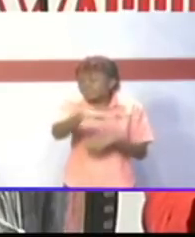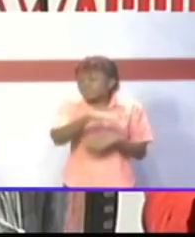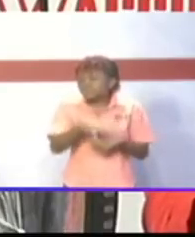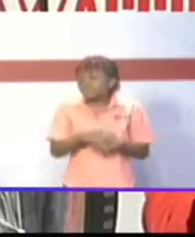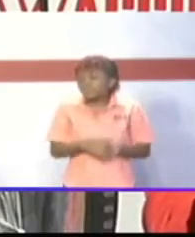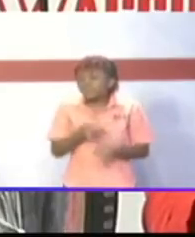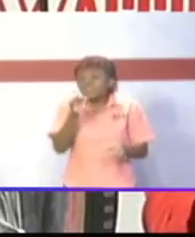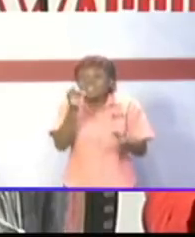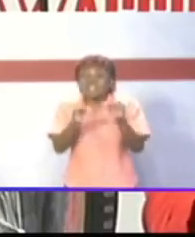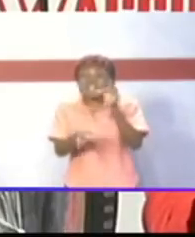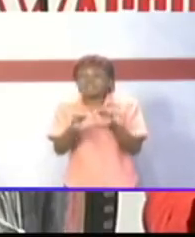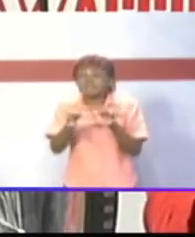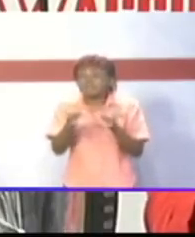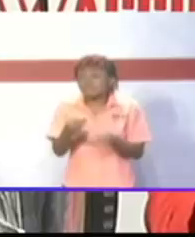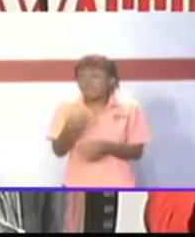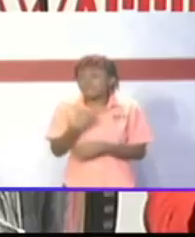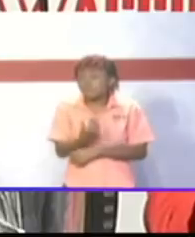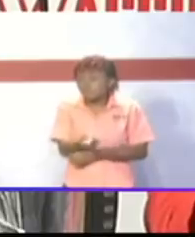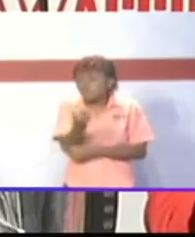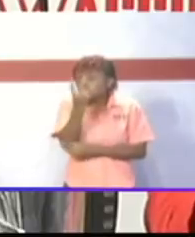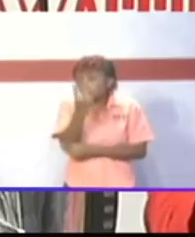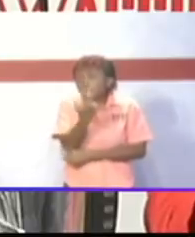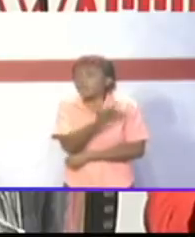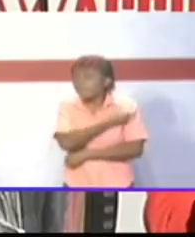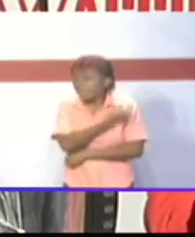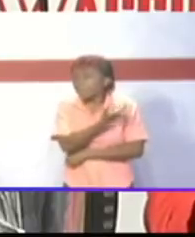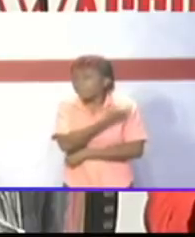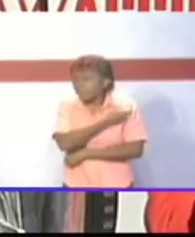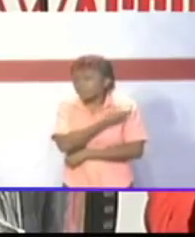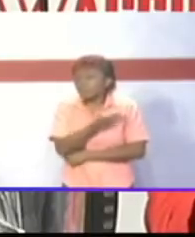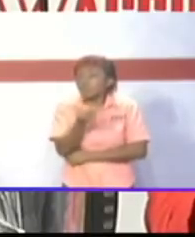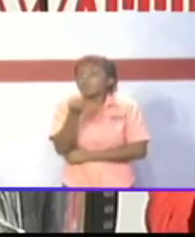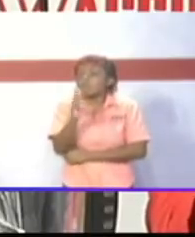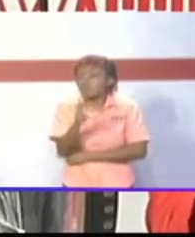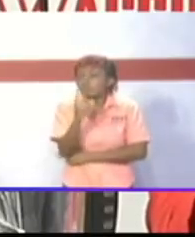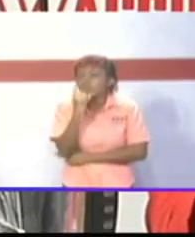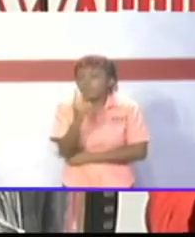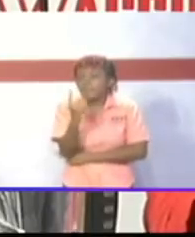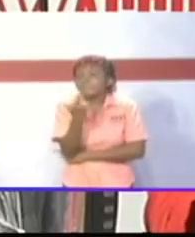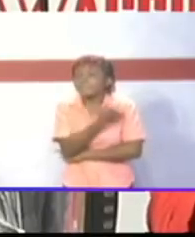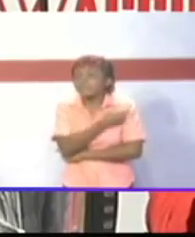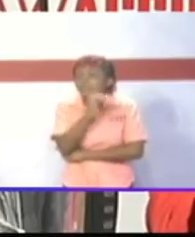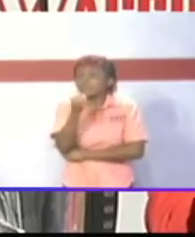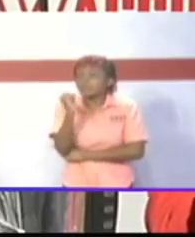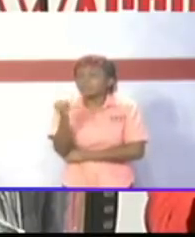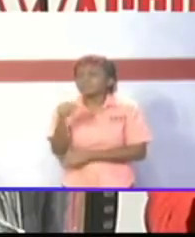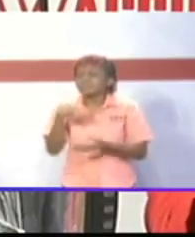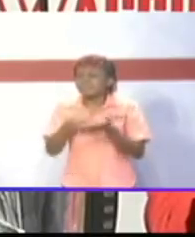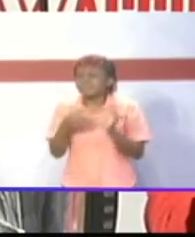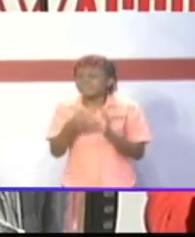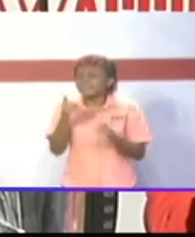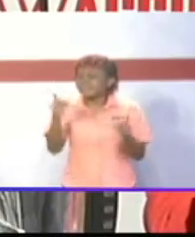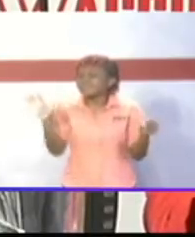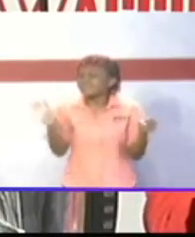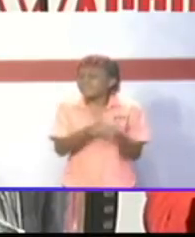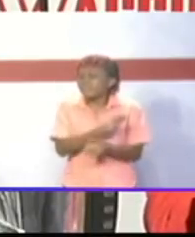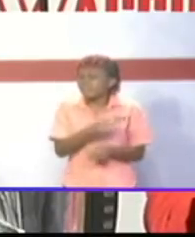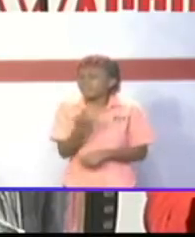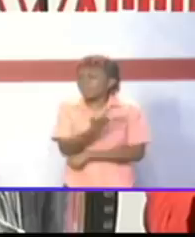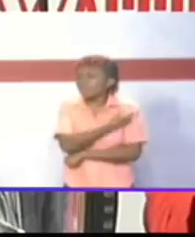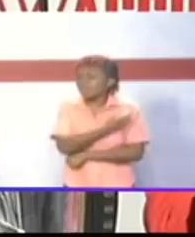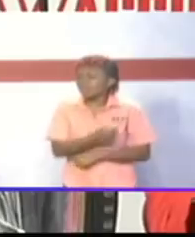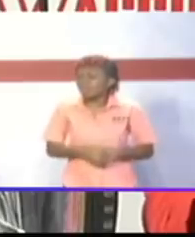any of the 2-dose vaccines or 1 dose of Johnson & Johnson, you are considered fully vaccinated. The science